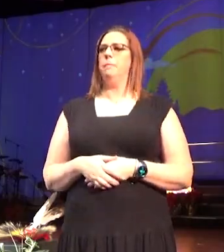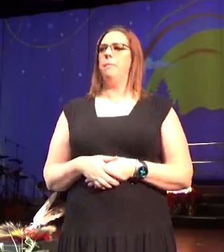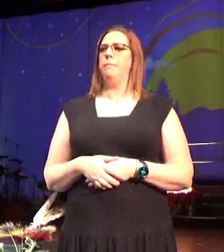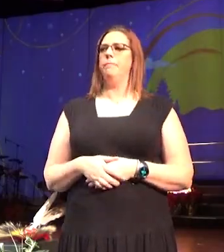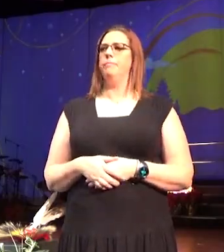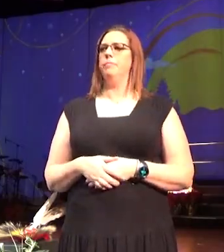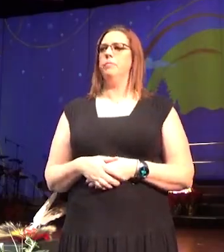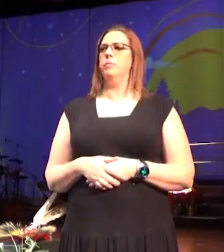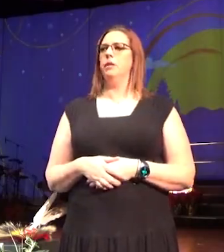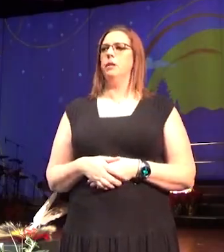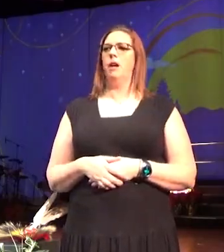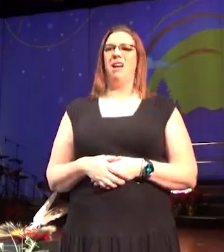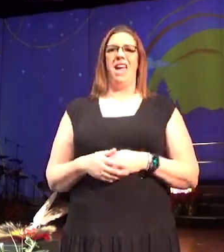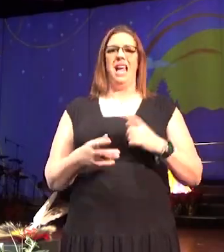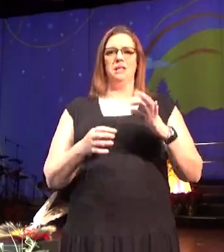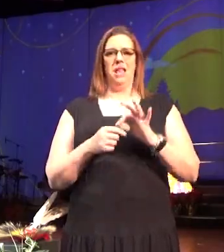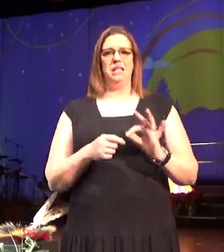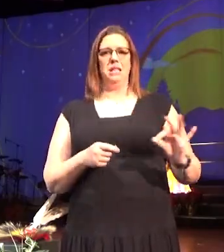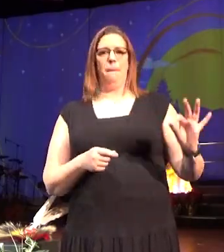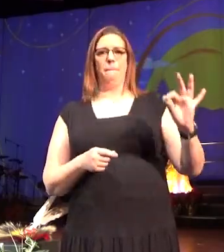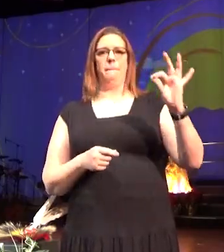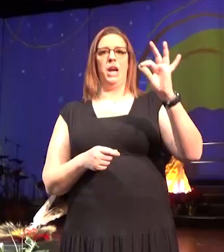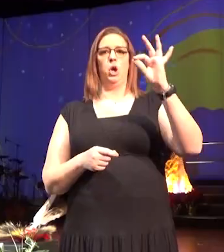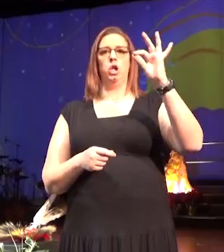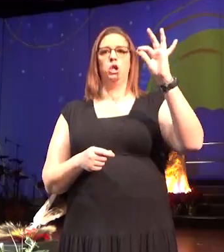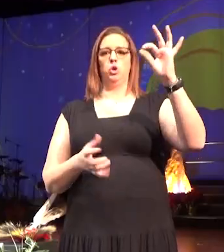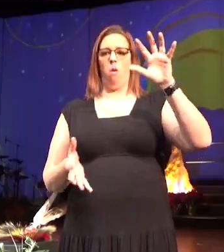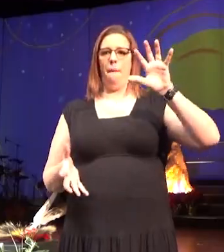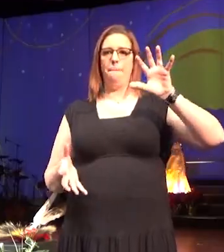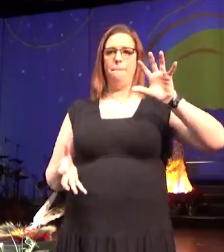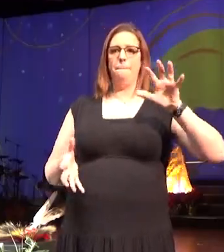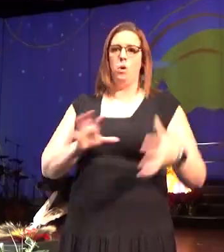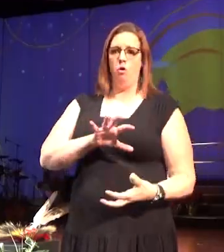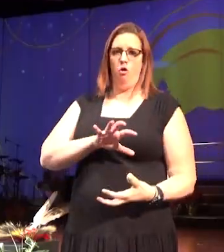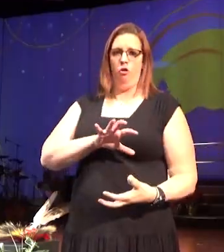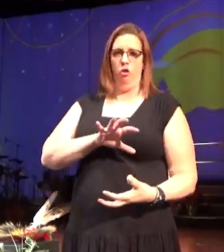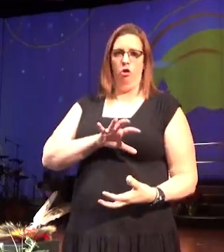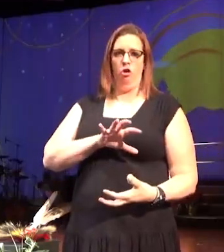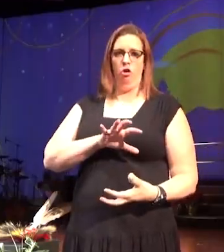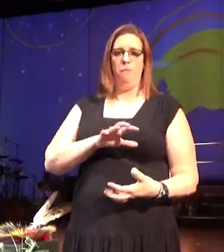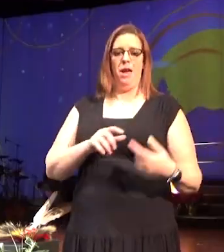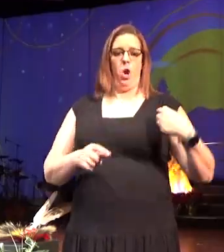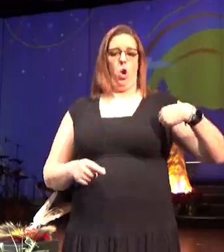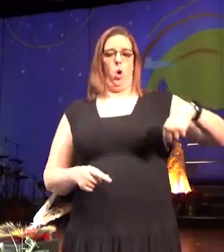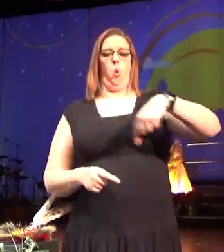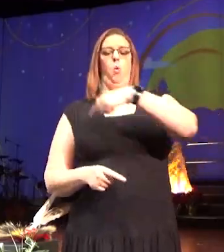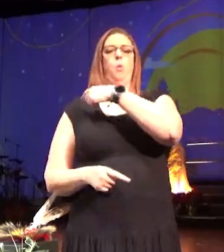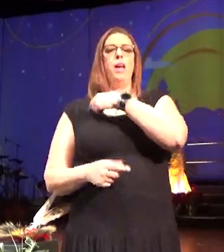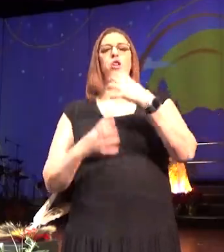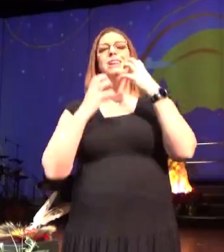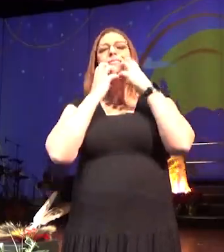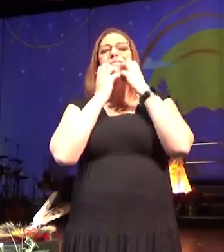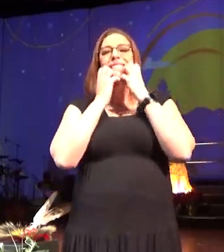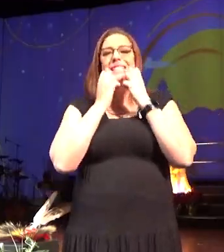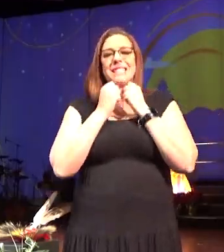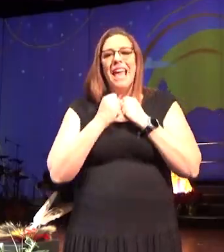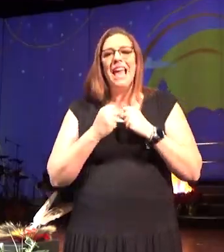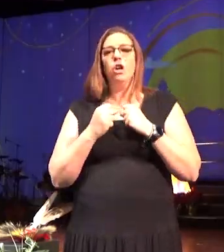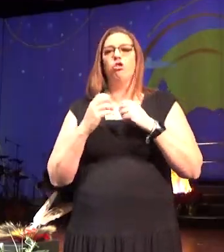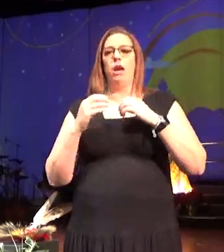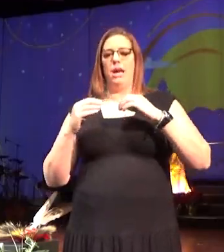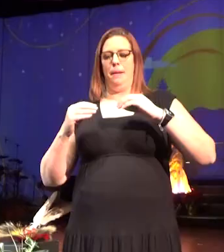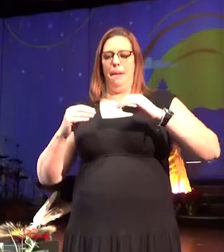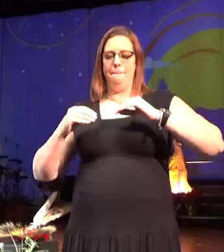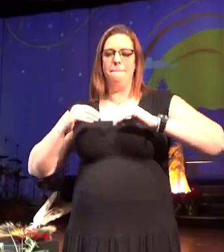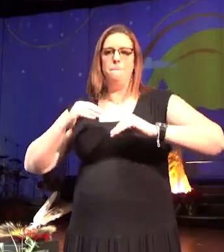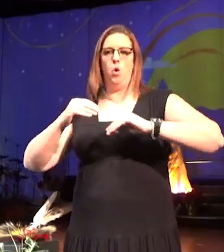that it was all a spiritual movement. And we're all circling. We're in a sacred movement in this circle